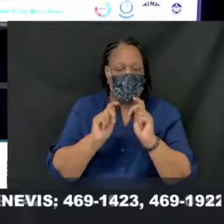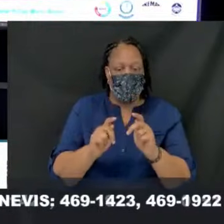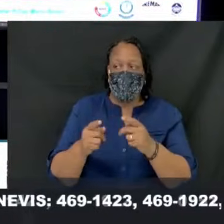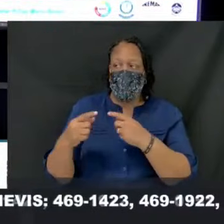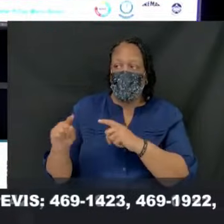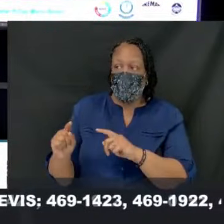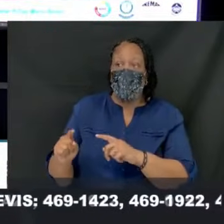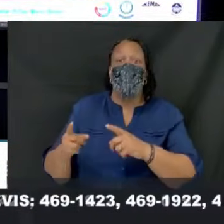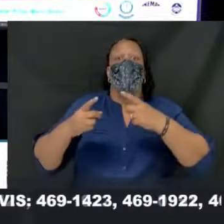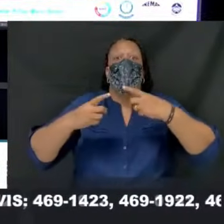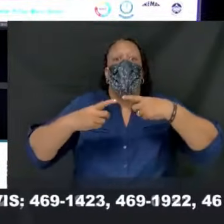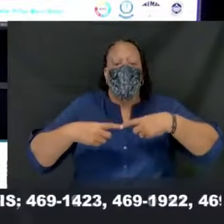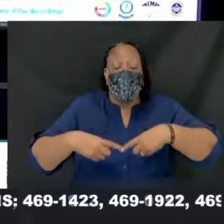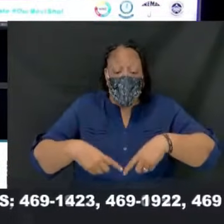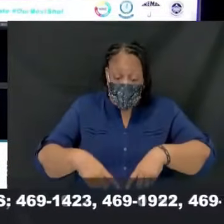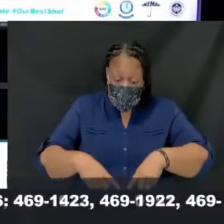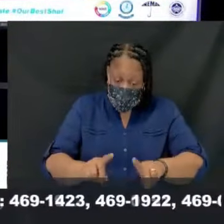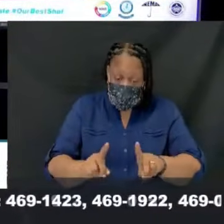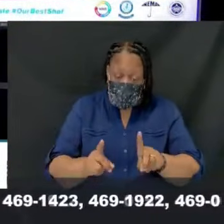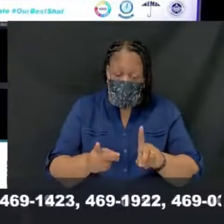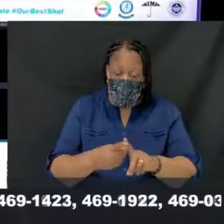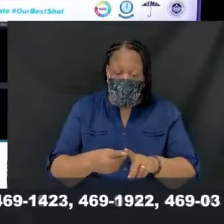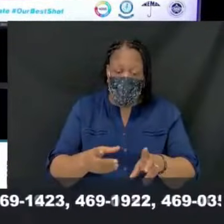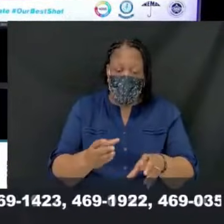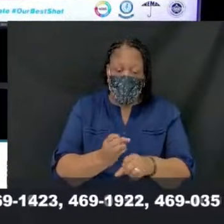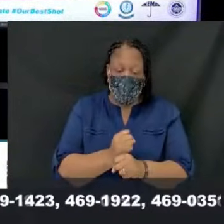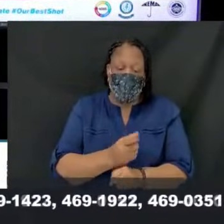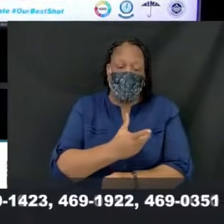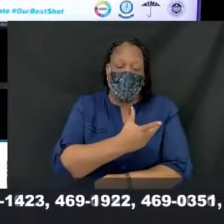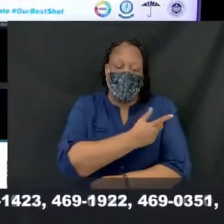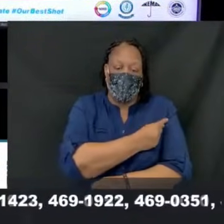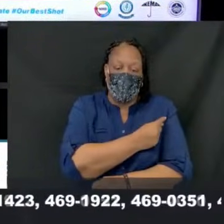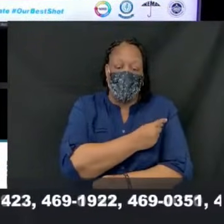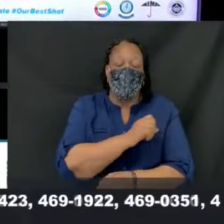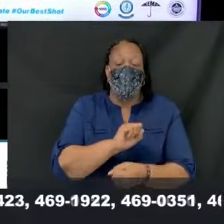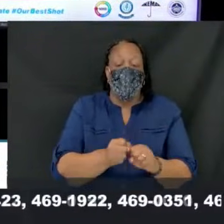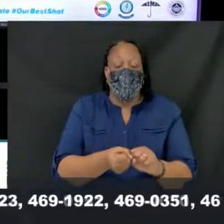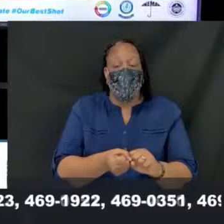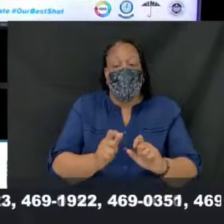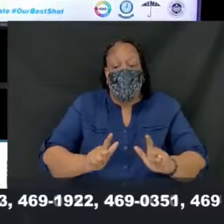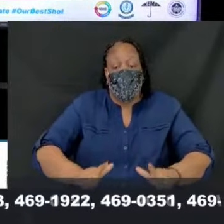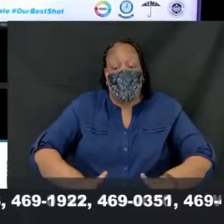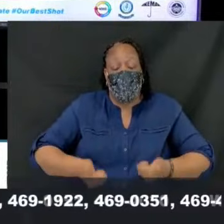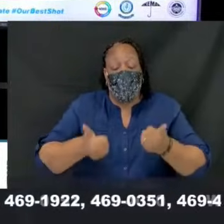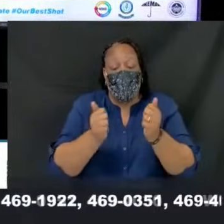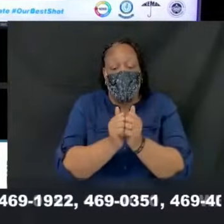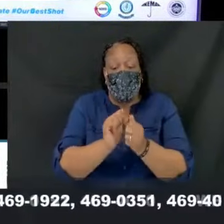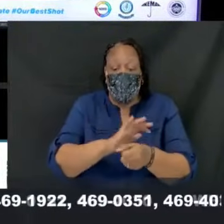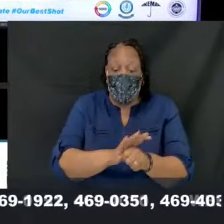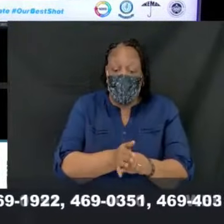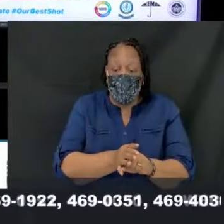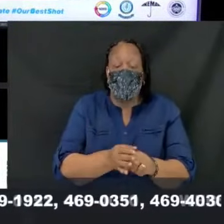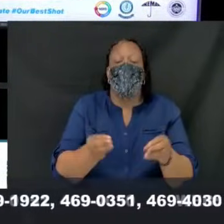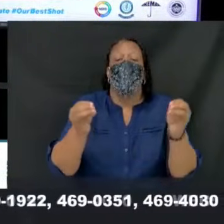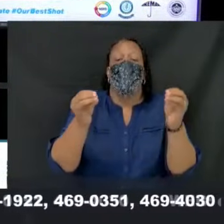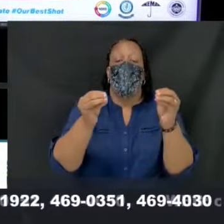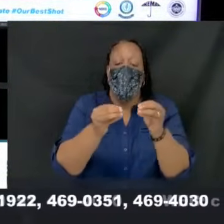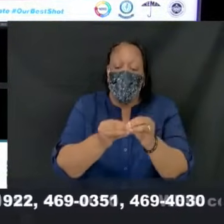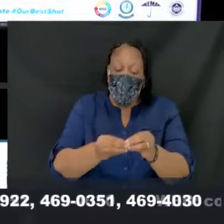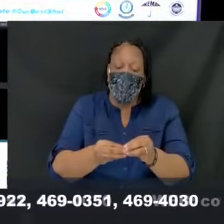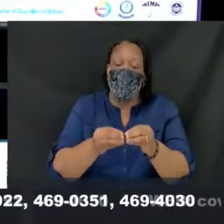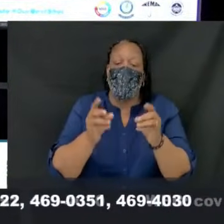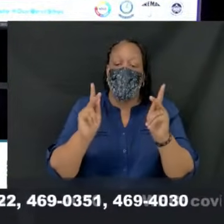get vaccinated. So going forward, when we're speaking about living with COVID, we can have more vaccinated persons gathering